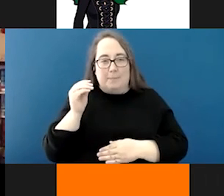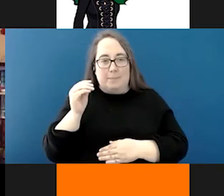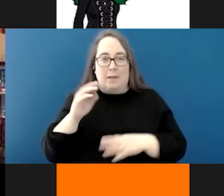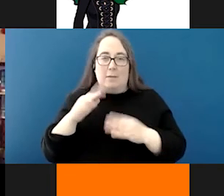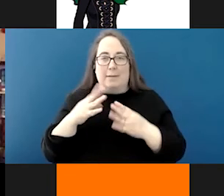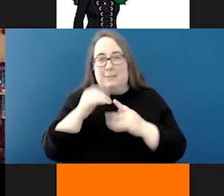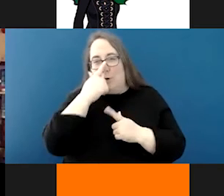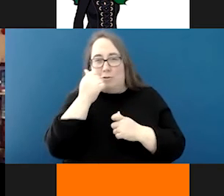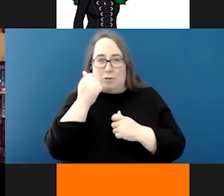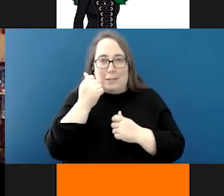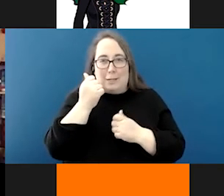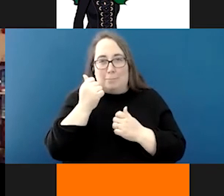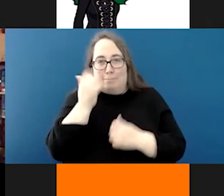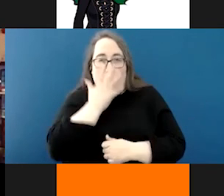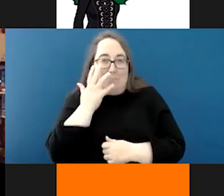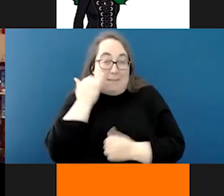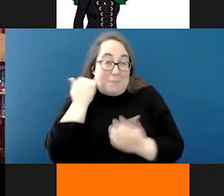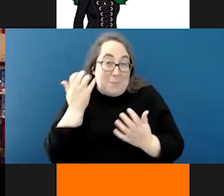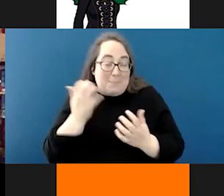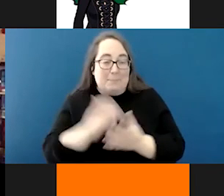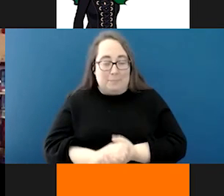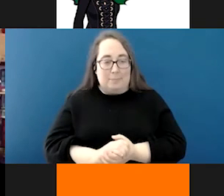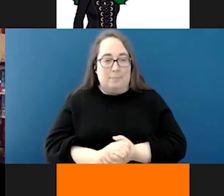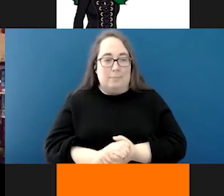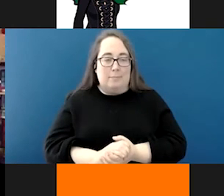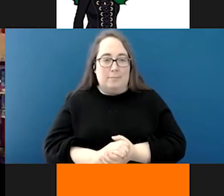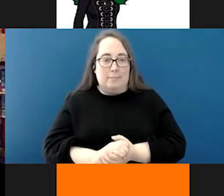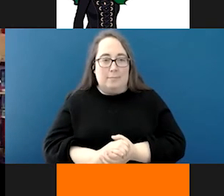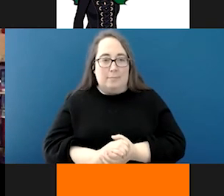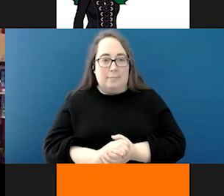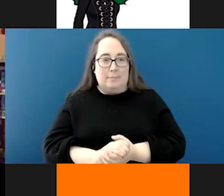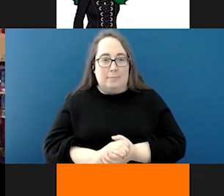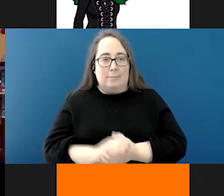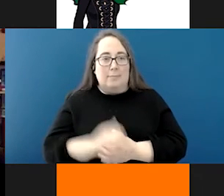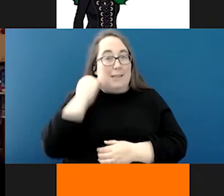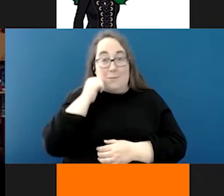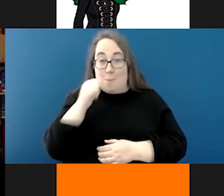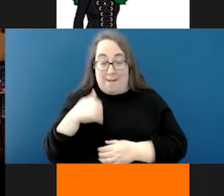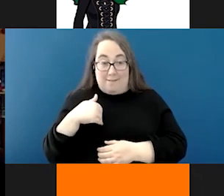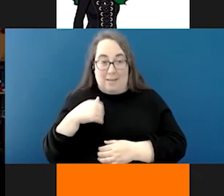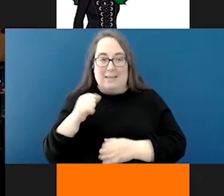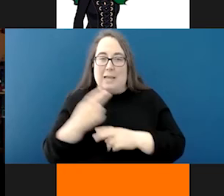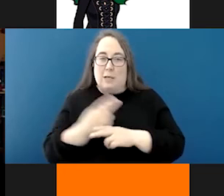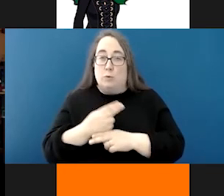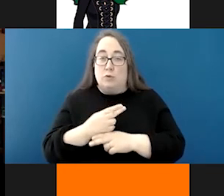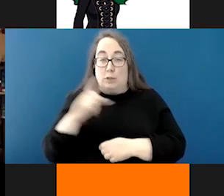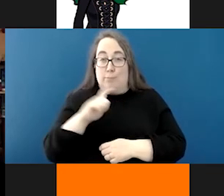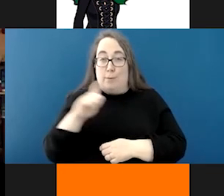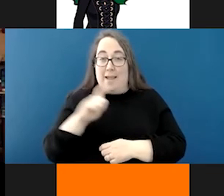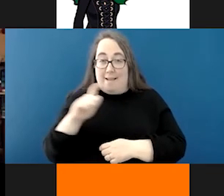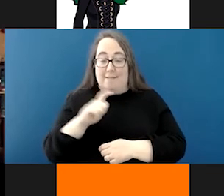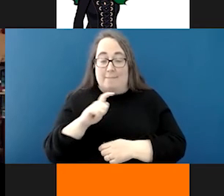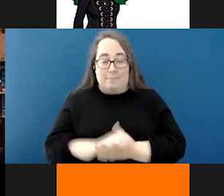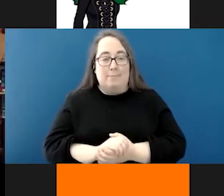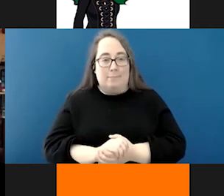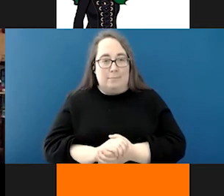interesting dynamic if that's what you want to do. Now, if you don't have fabric paint, you can use spray paint.